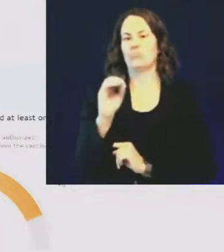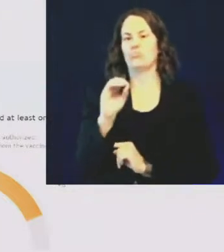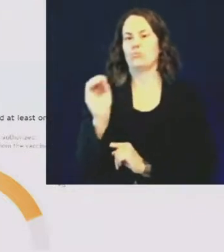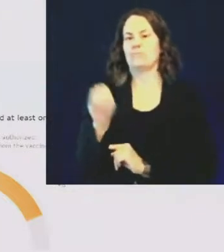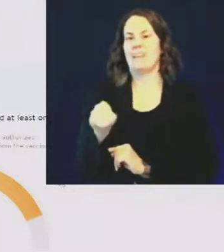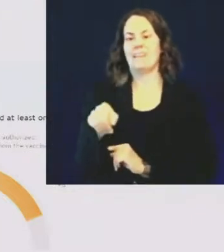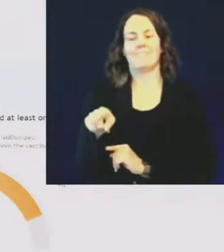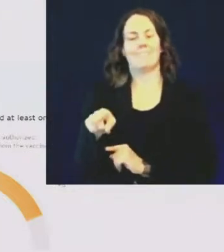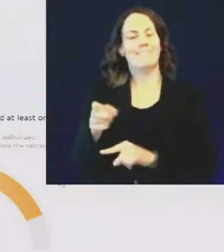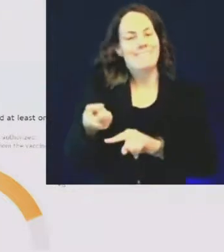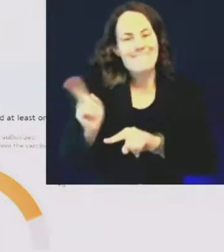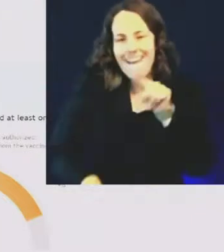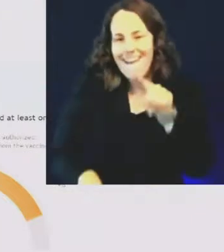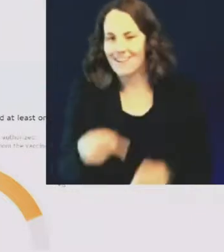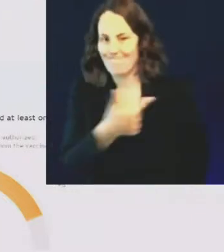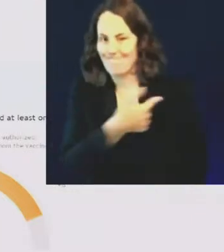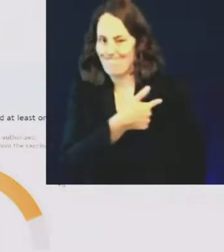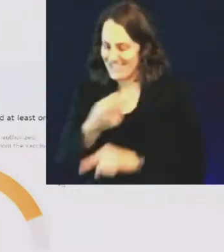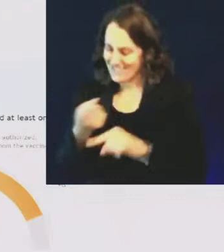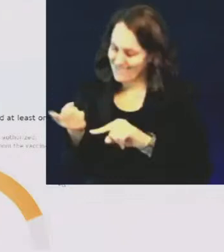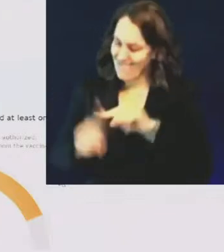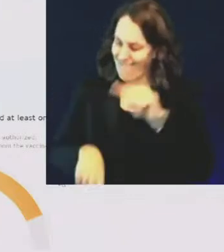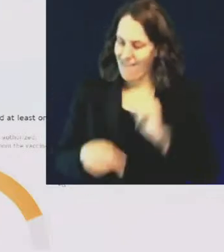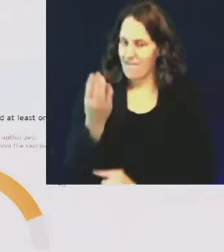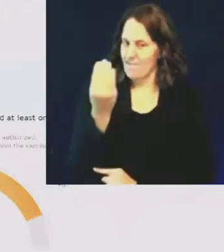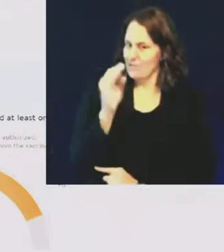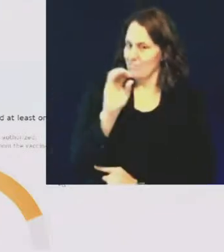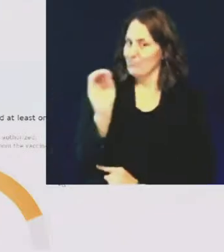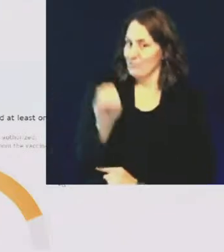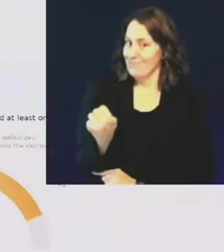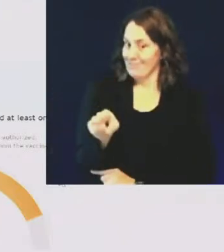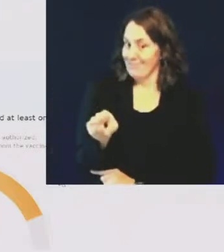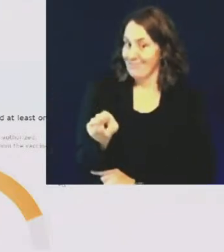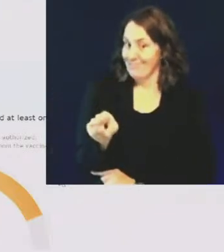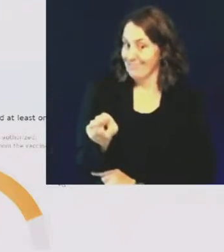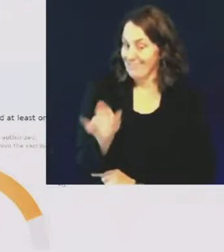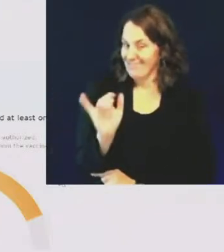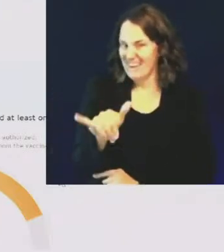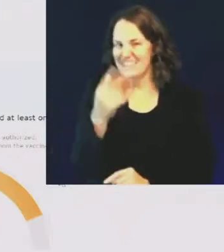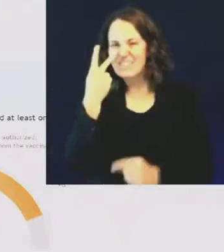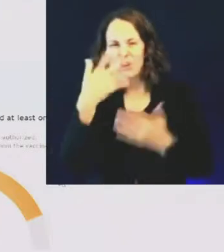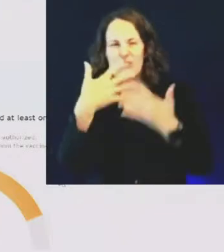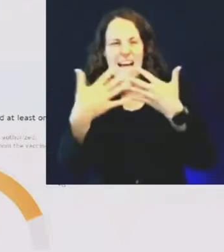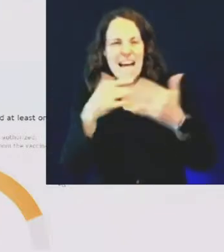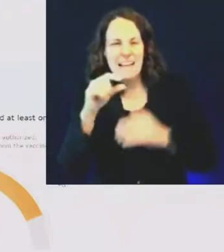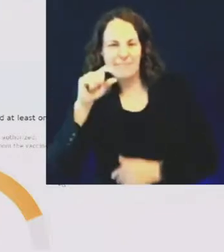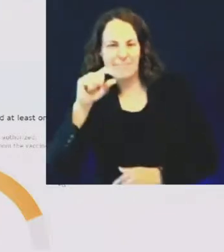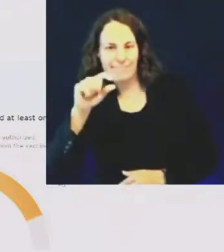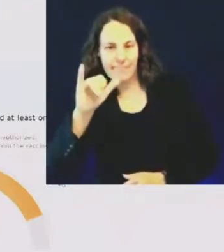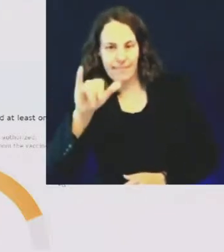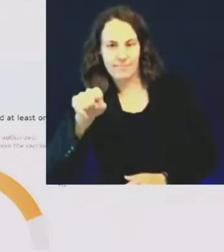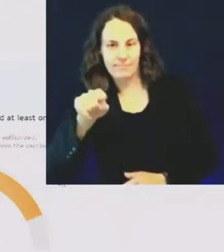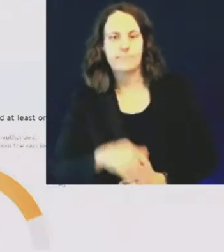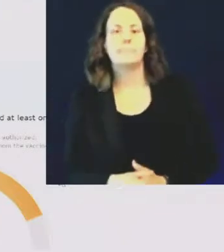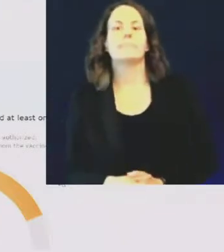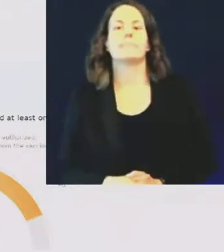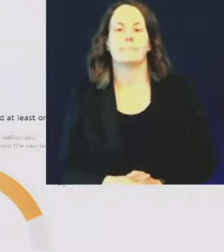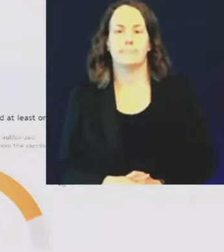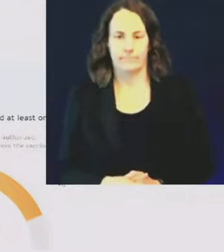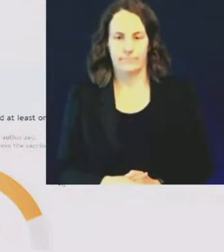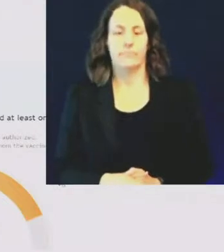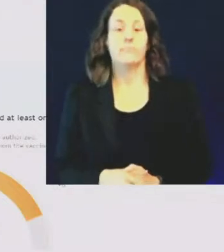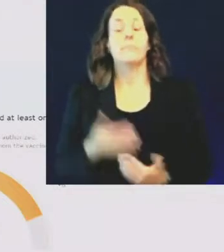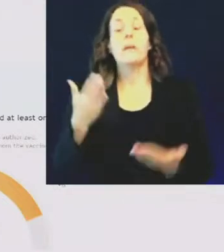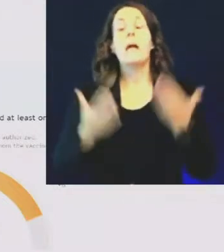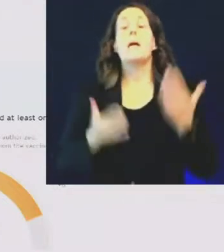this vaccine. Now, while we look forward to that changing, in the meantime, it is all the more important for all